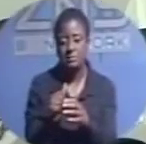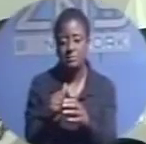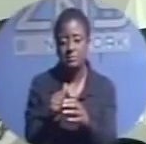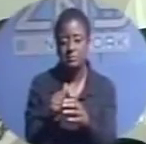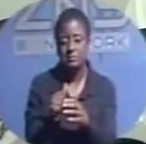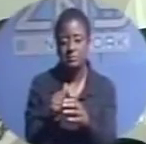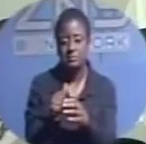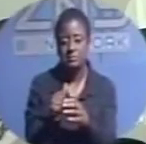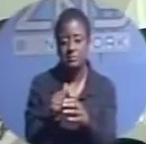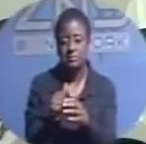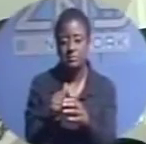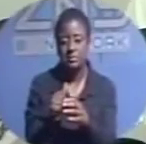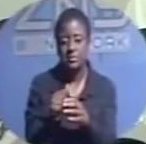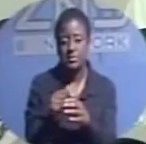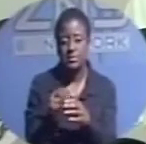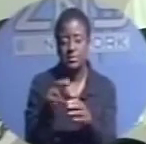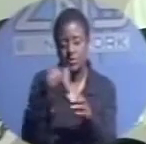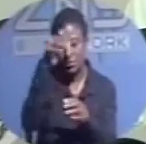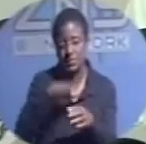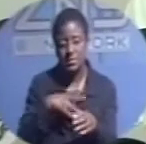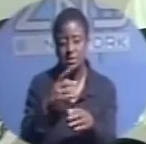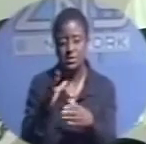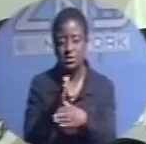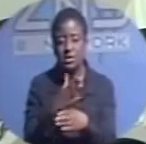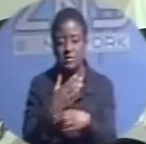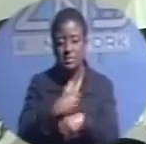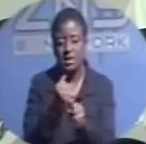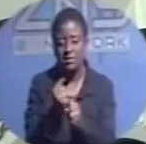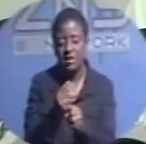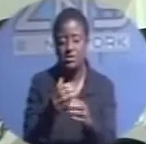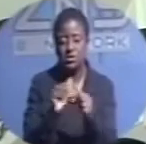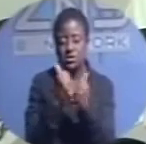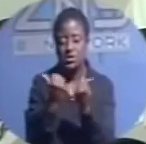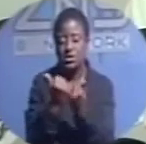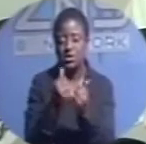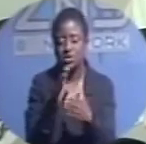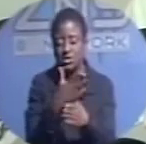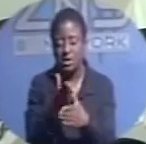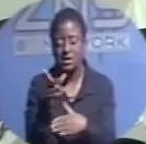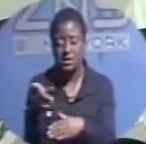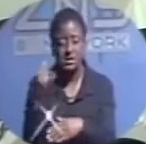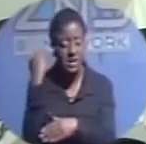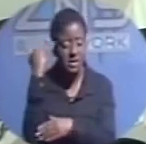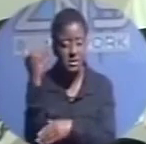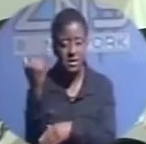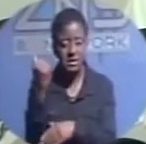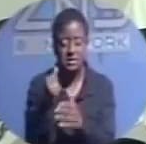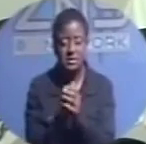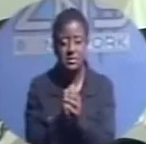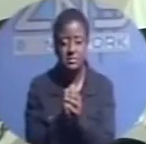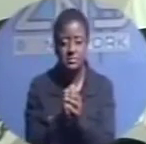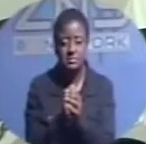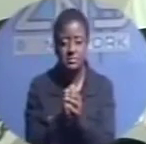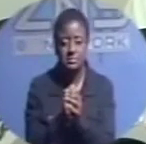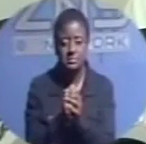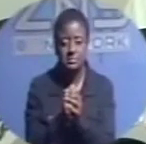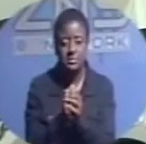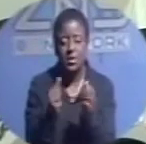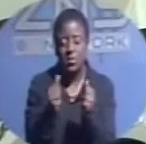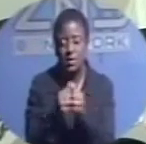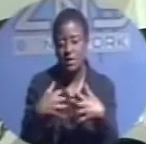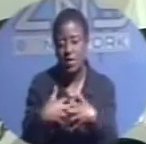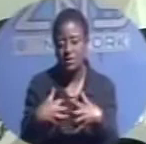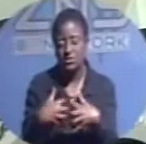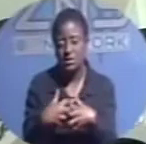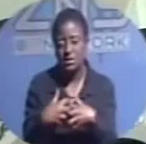I know of a number of companies that are manufacturing in our country where the electricity